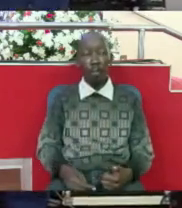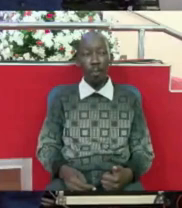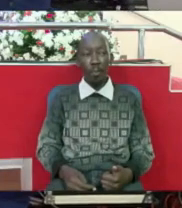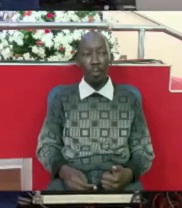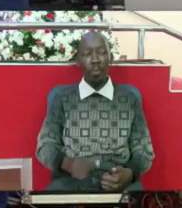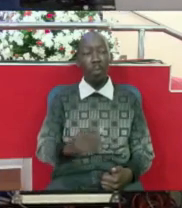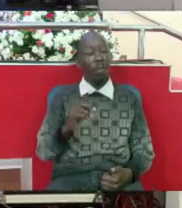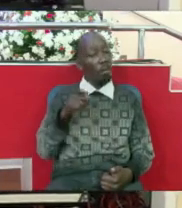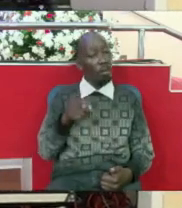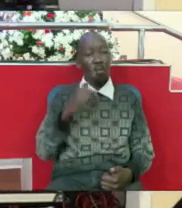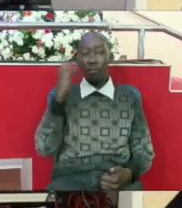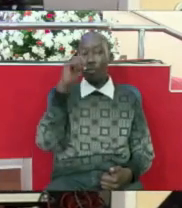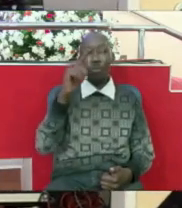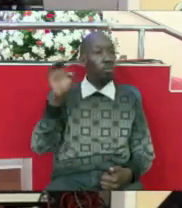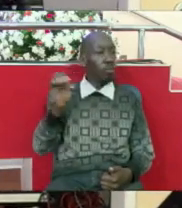are eternal.